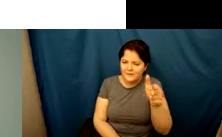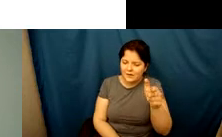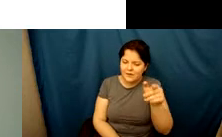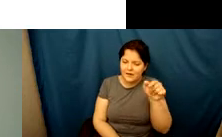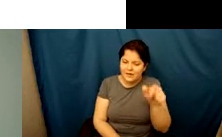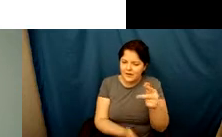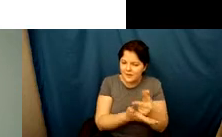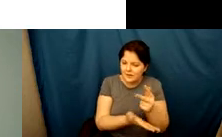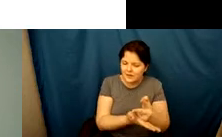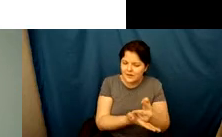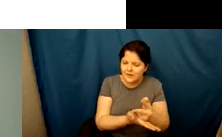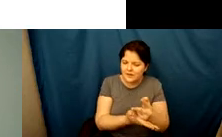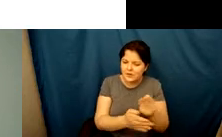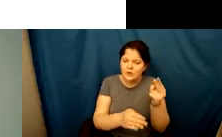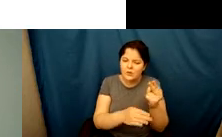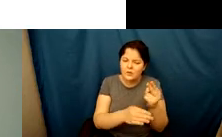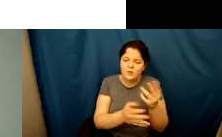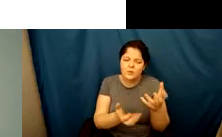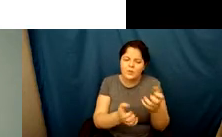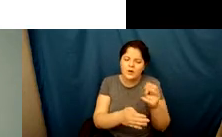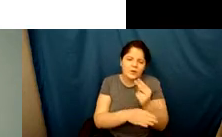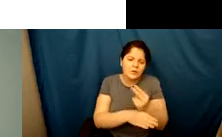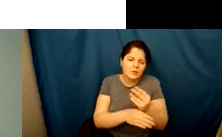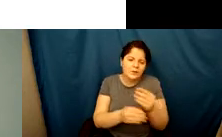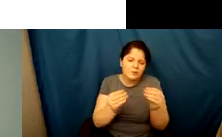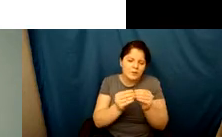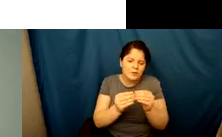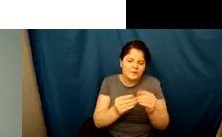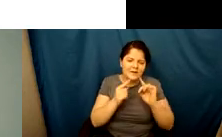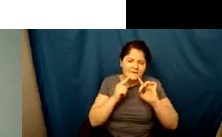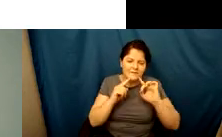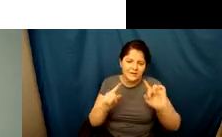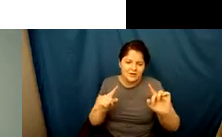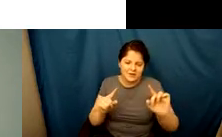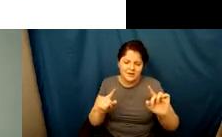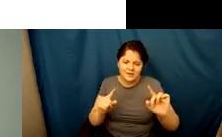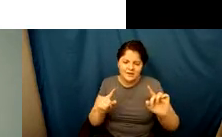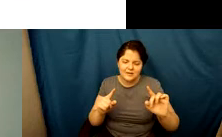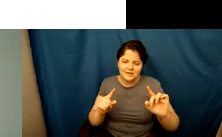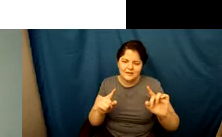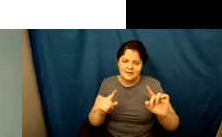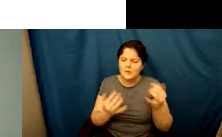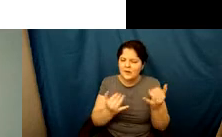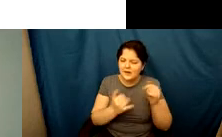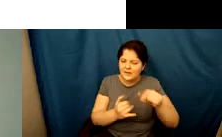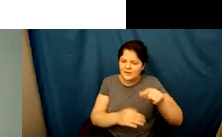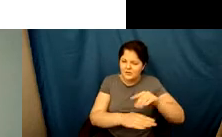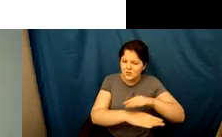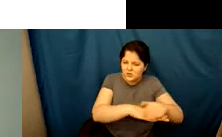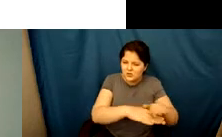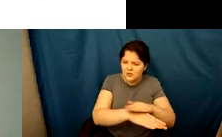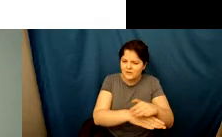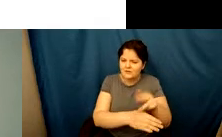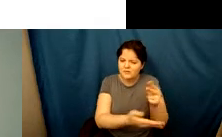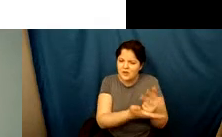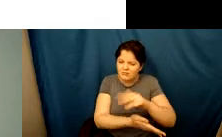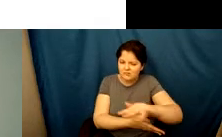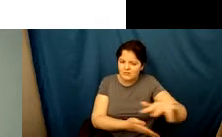be used more efficiently. Right now, those are surface lots that are,